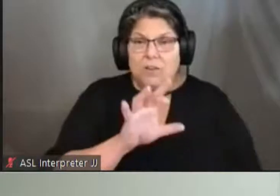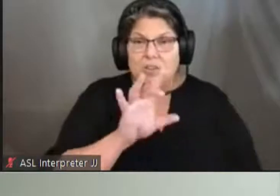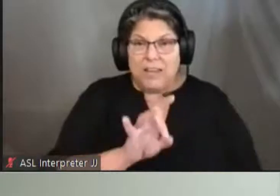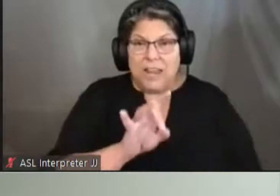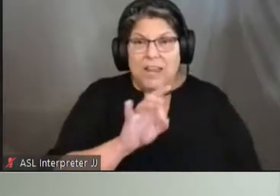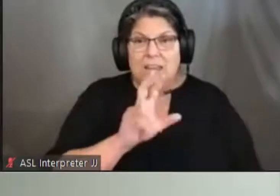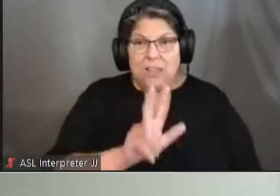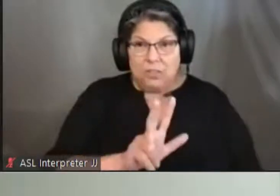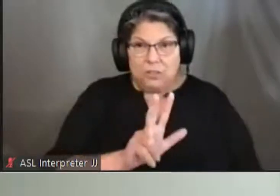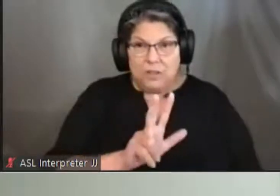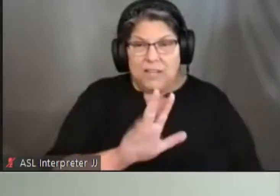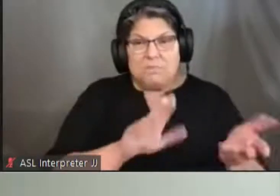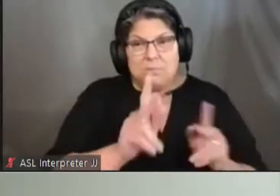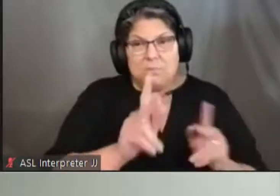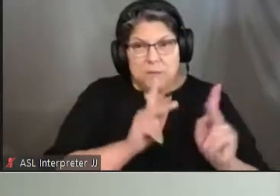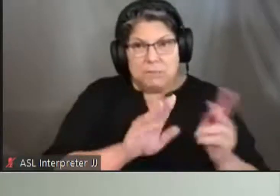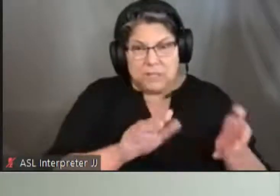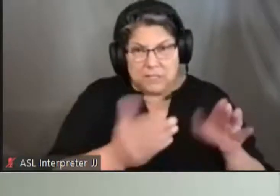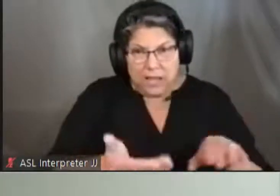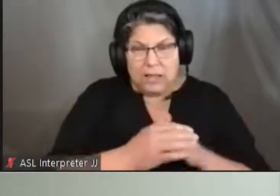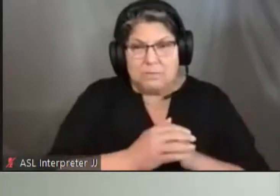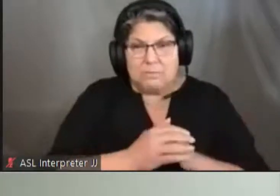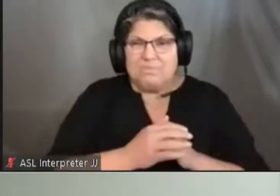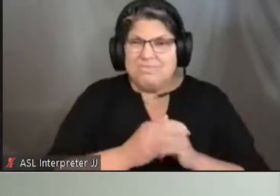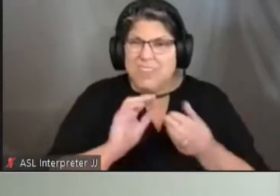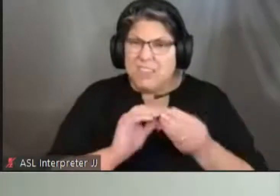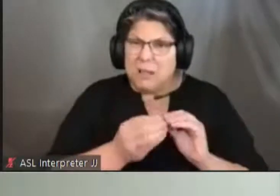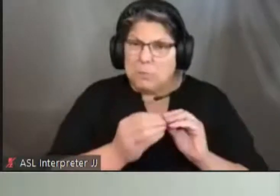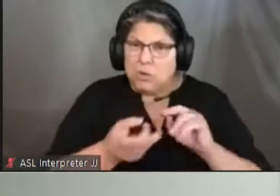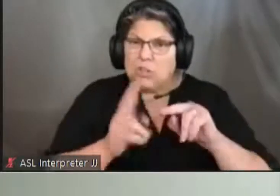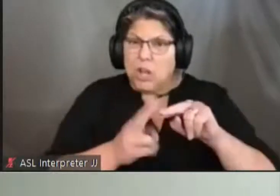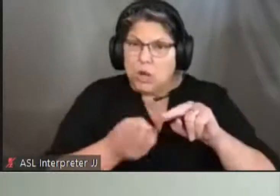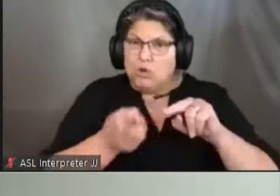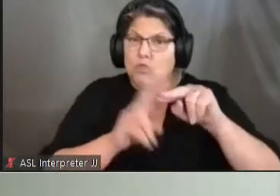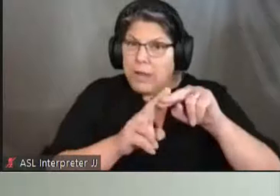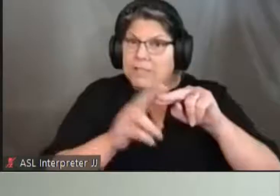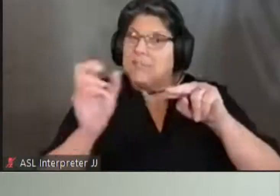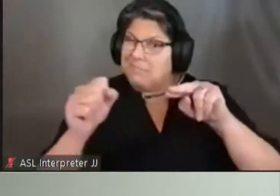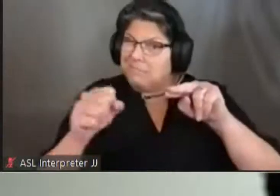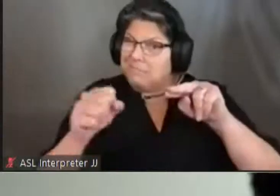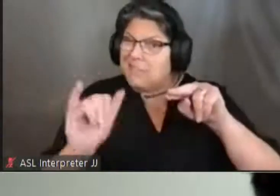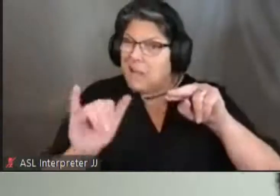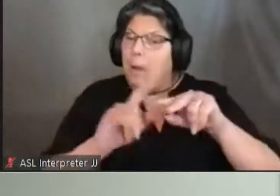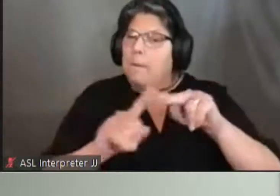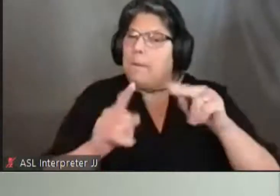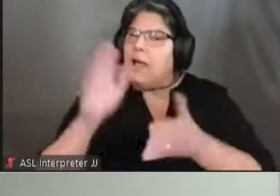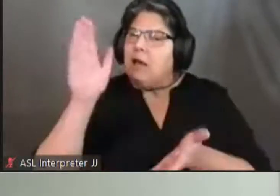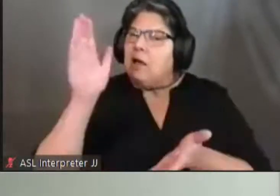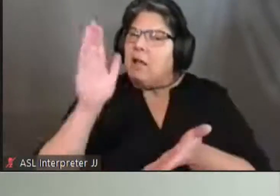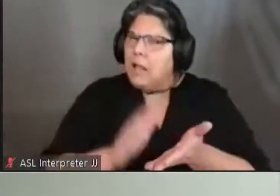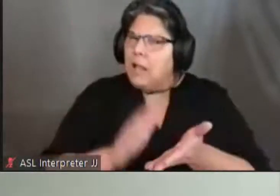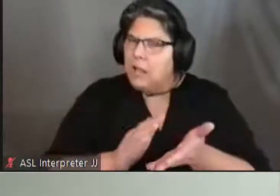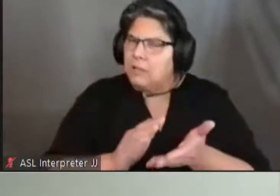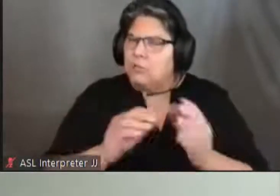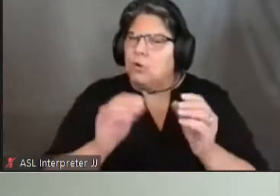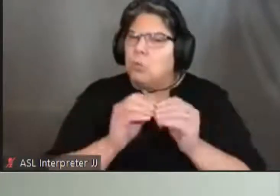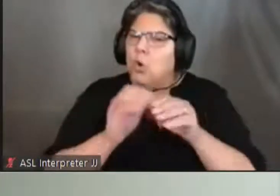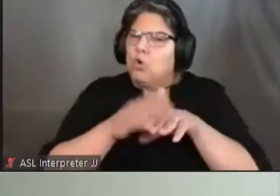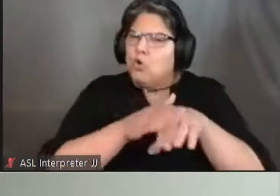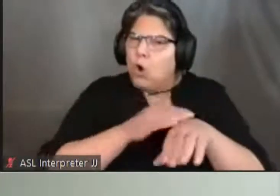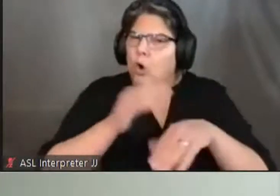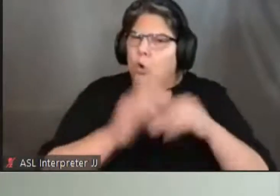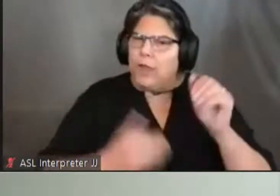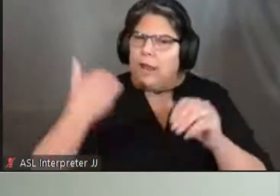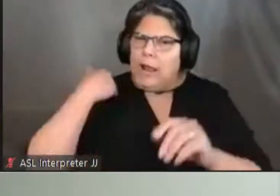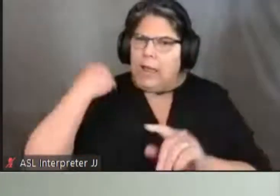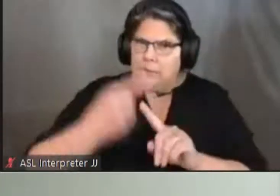537,583 deaths. These numbers are increasing, but increasing more slowly than they had, of course, in the last month.